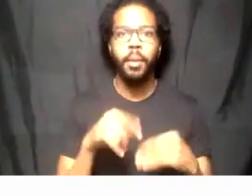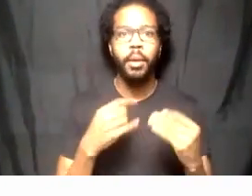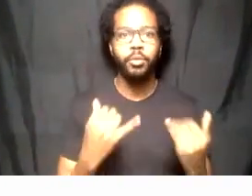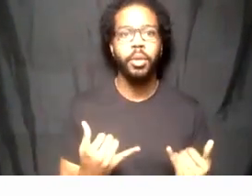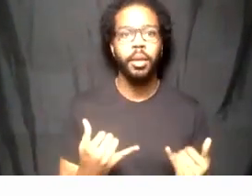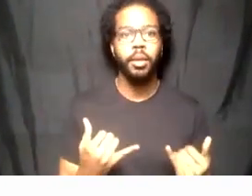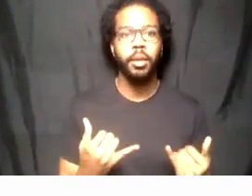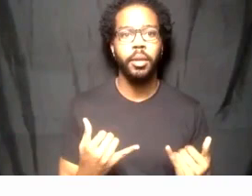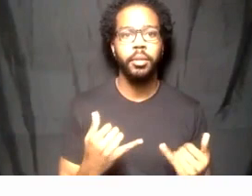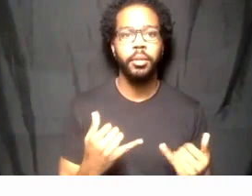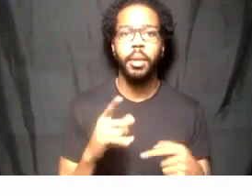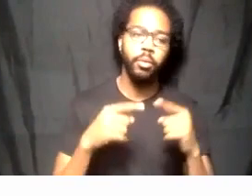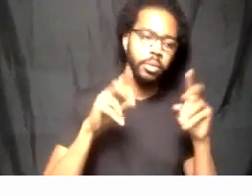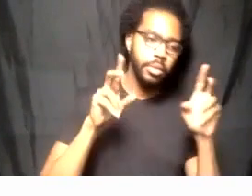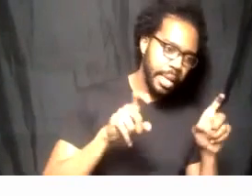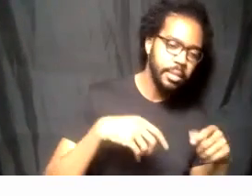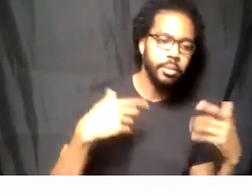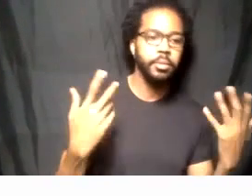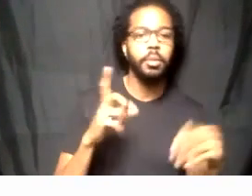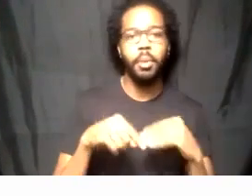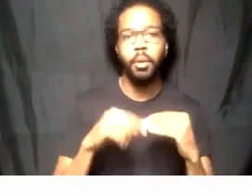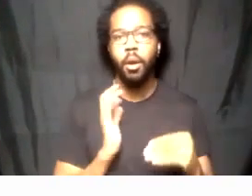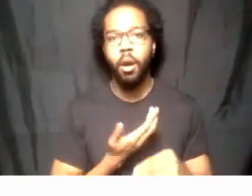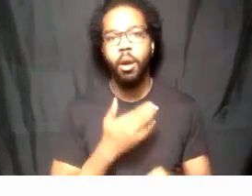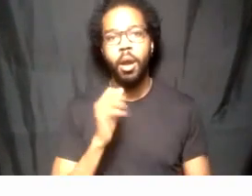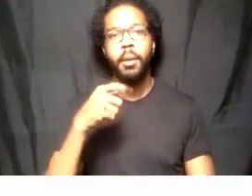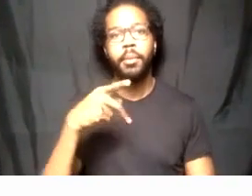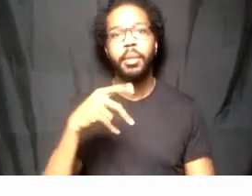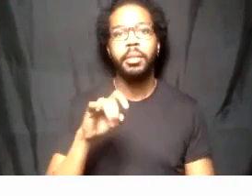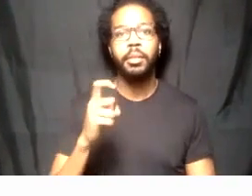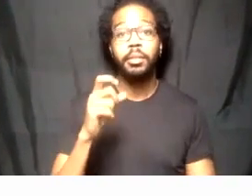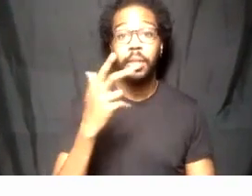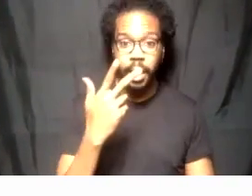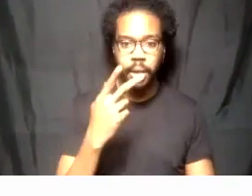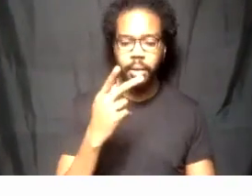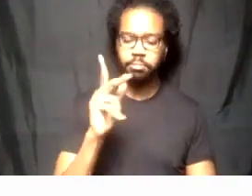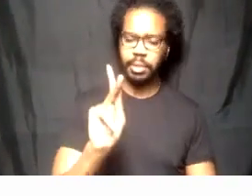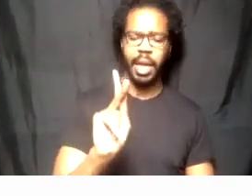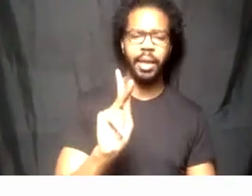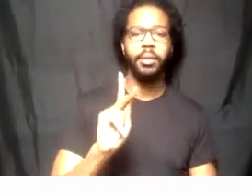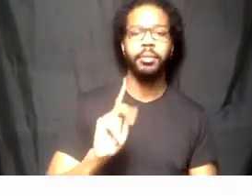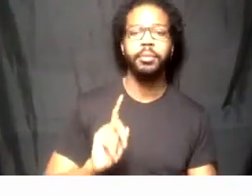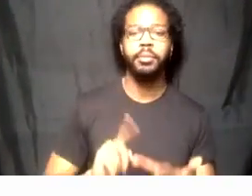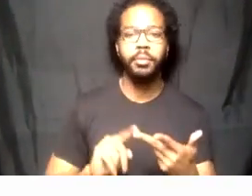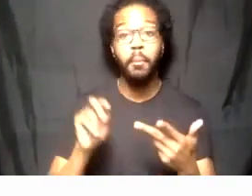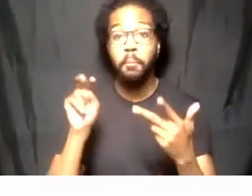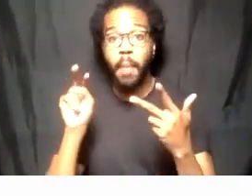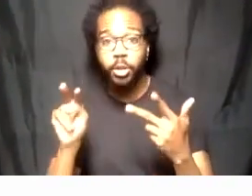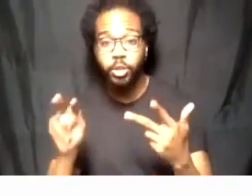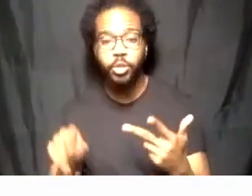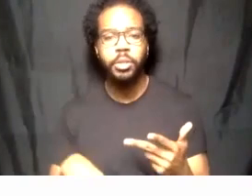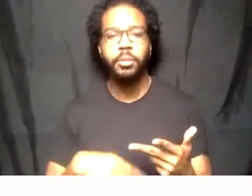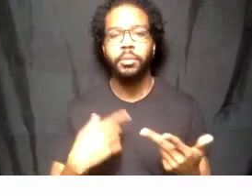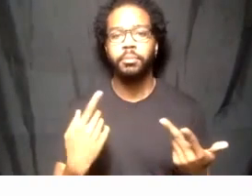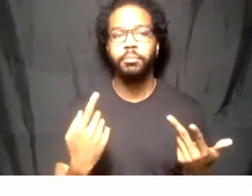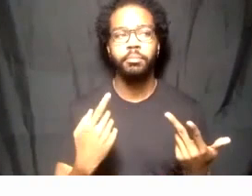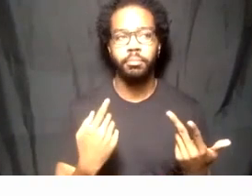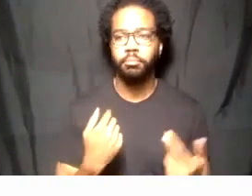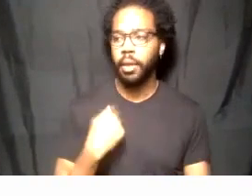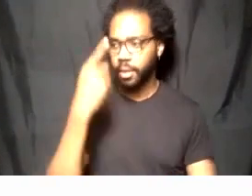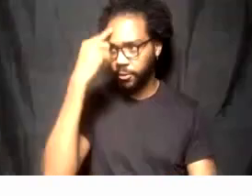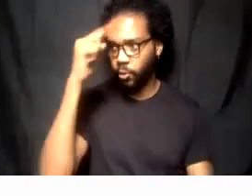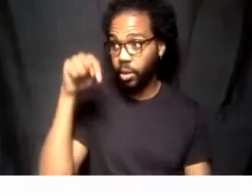about testing, about our Appendix K, our monitoring, and so I do think that for this